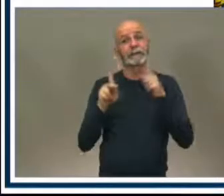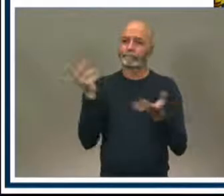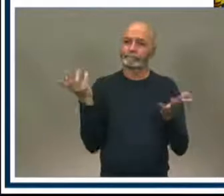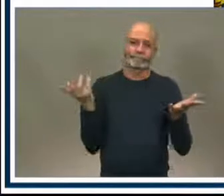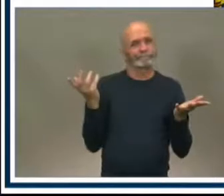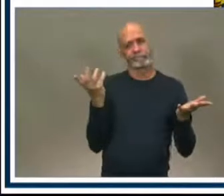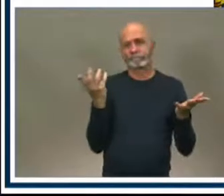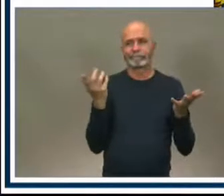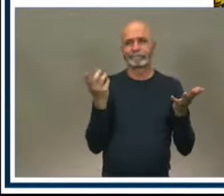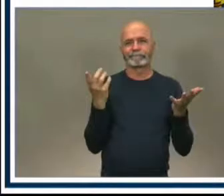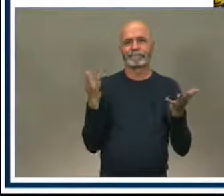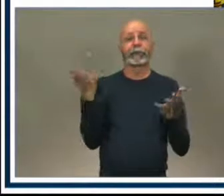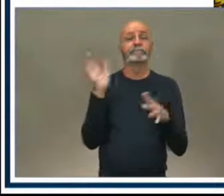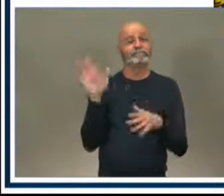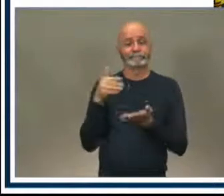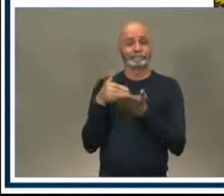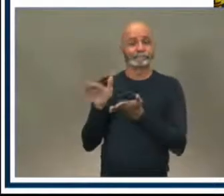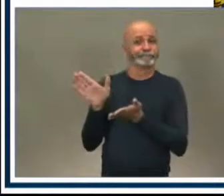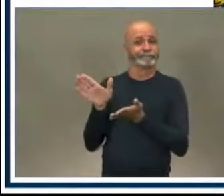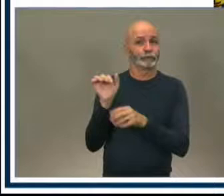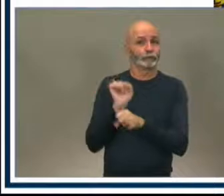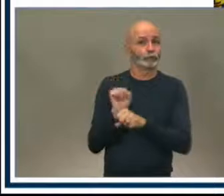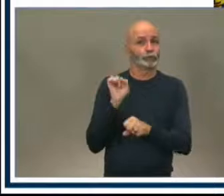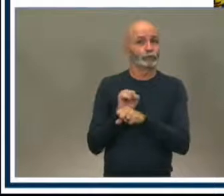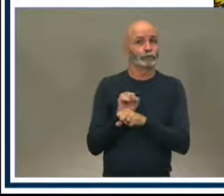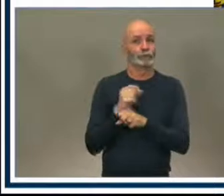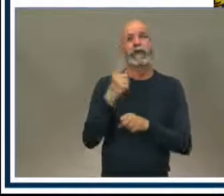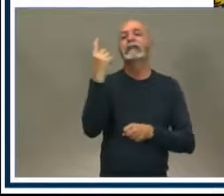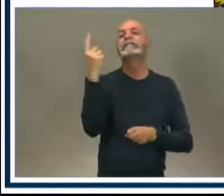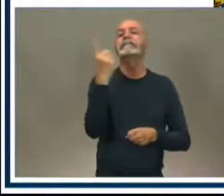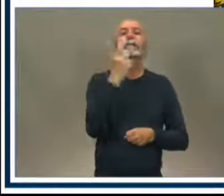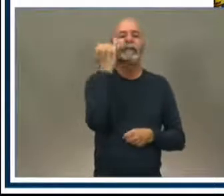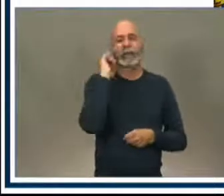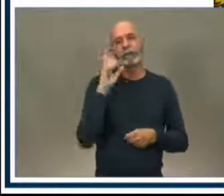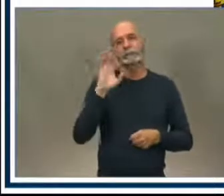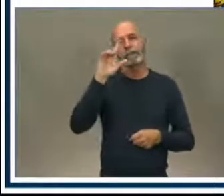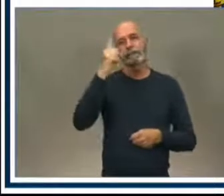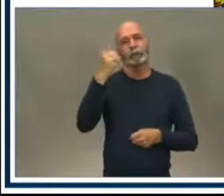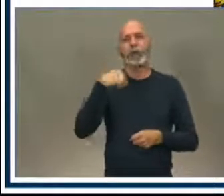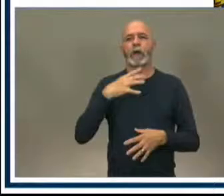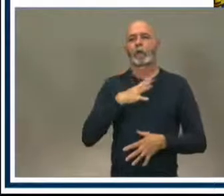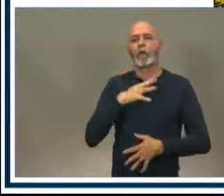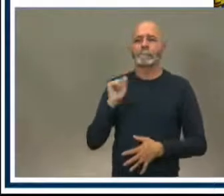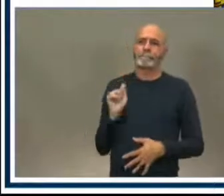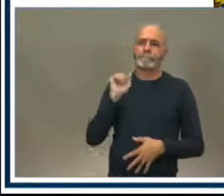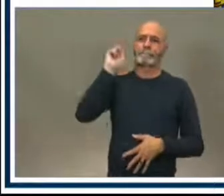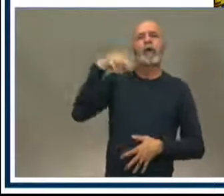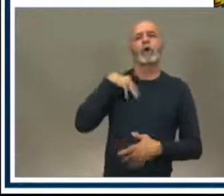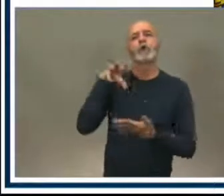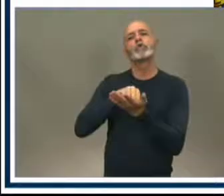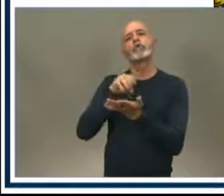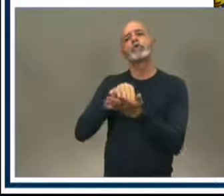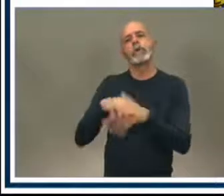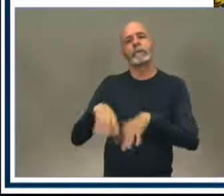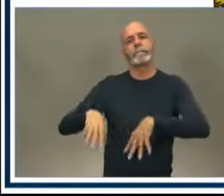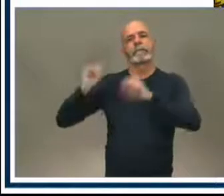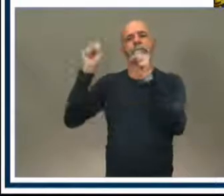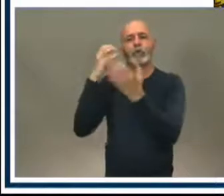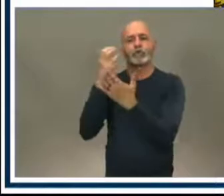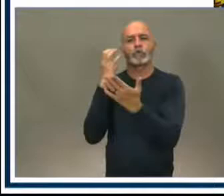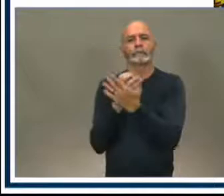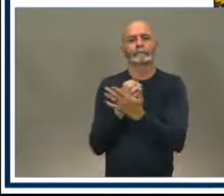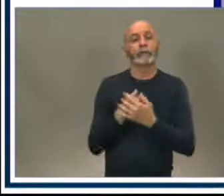said I'd like to take the education course, or you've taken the education course and I reconsidered? What happens in that case? We're going to work with